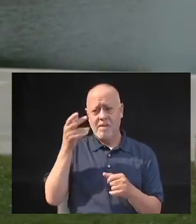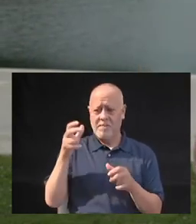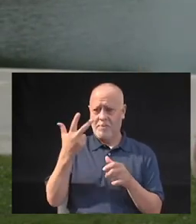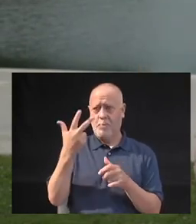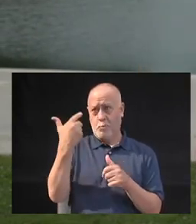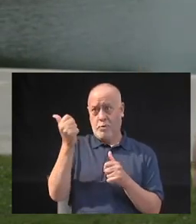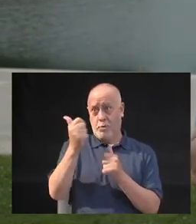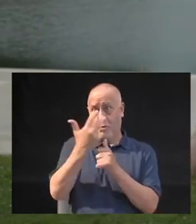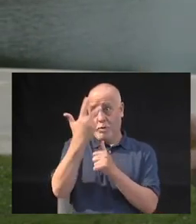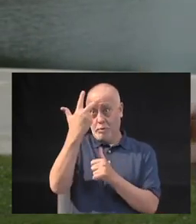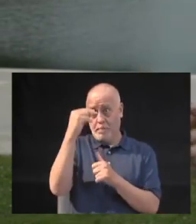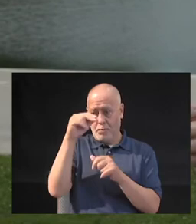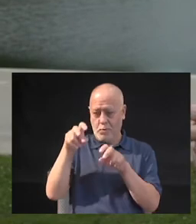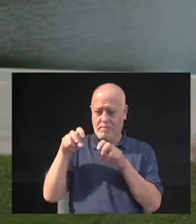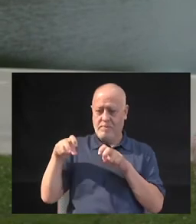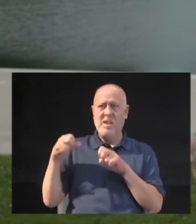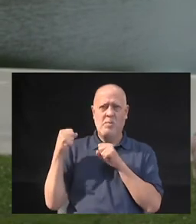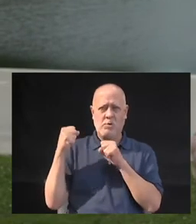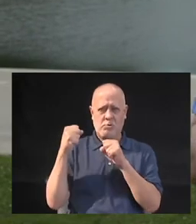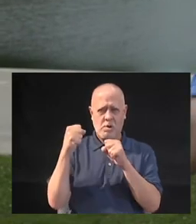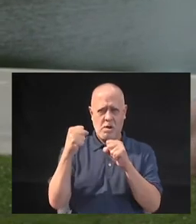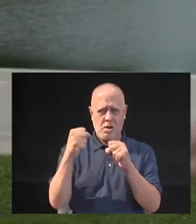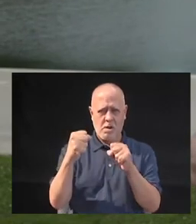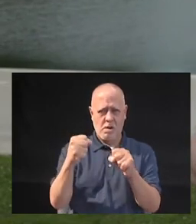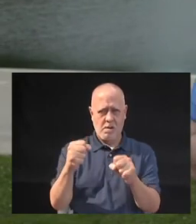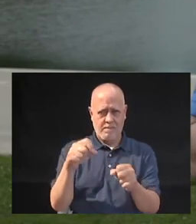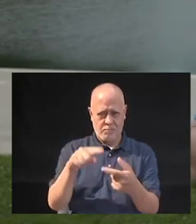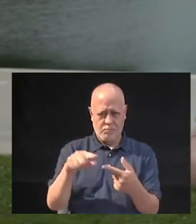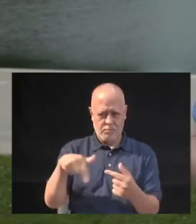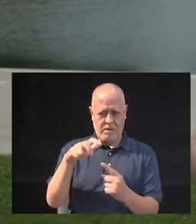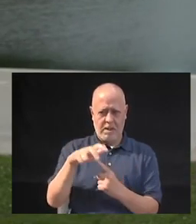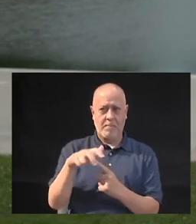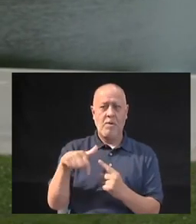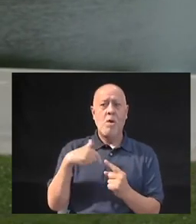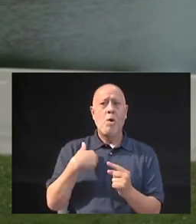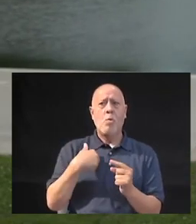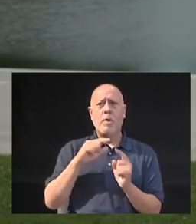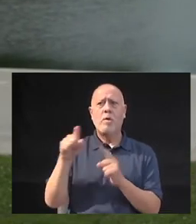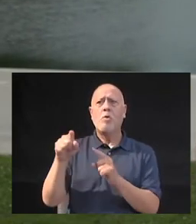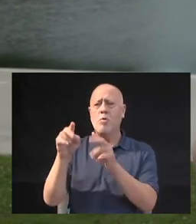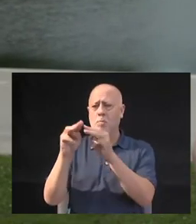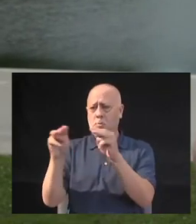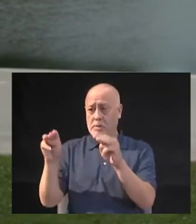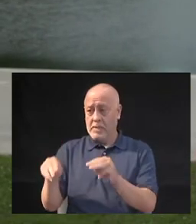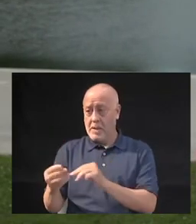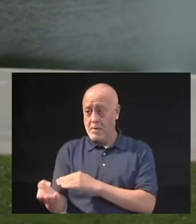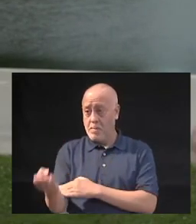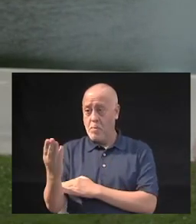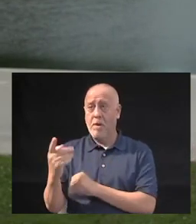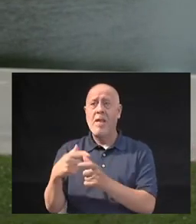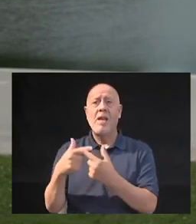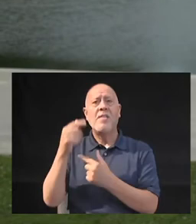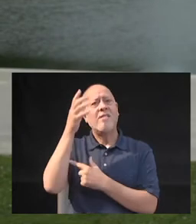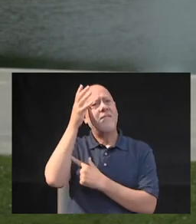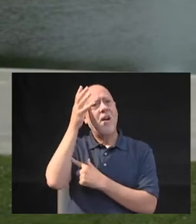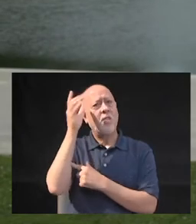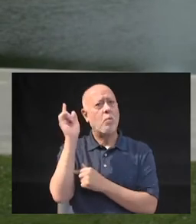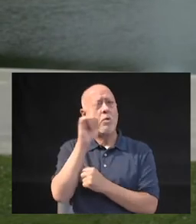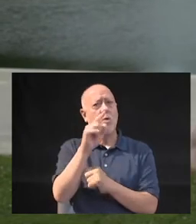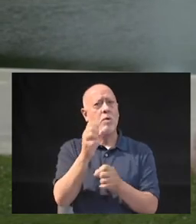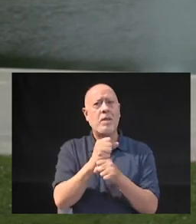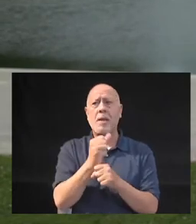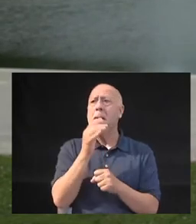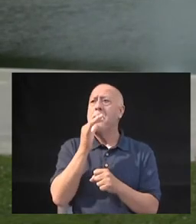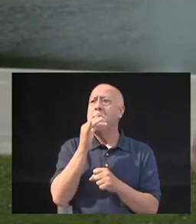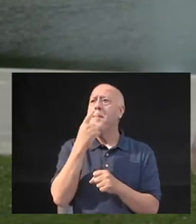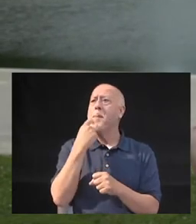seat, and we'd drive down here. We'd go to see one of the Smithsonian museums in the morning, and then my dad would go grab my mom's red